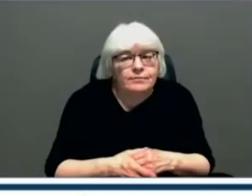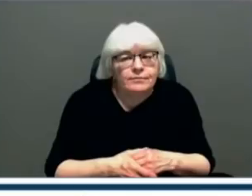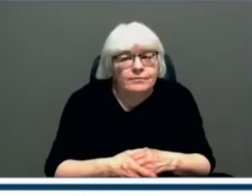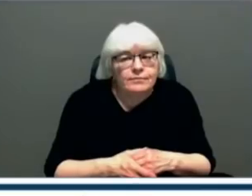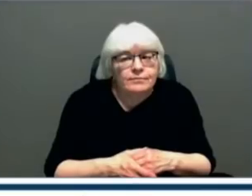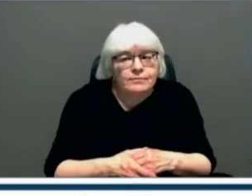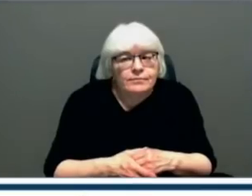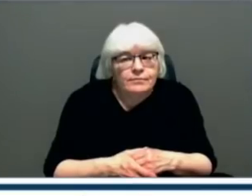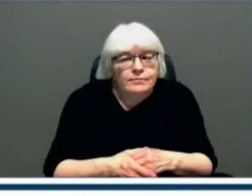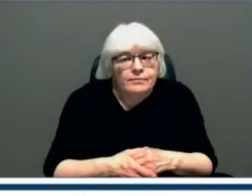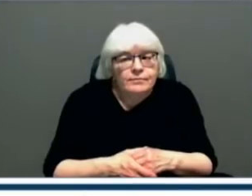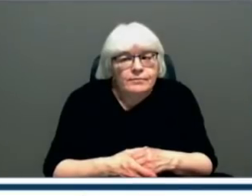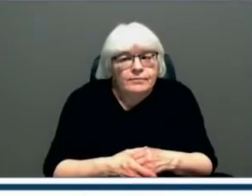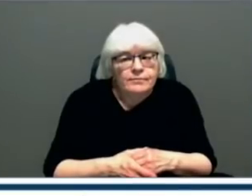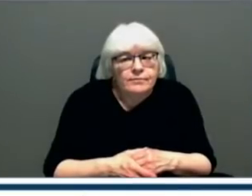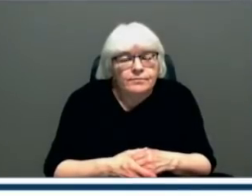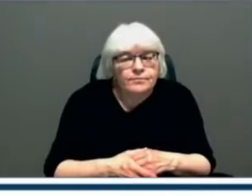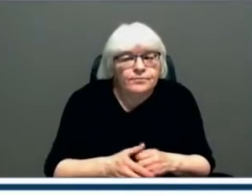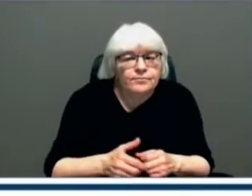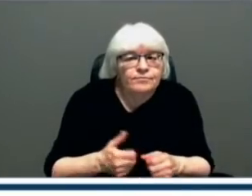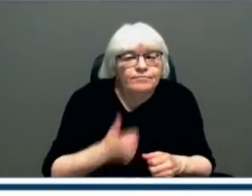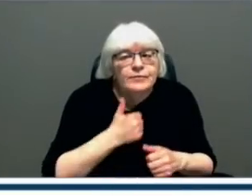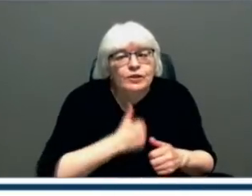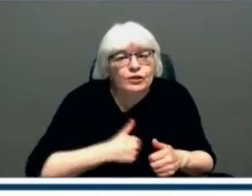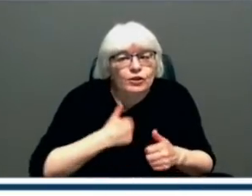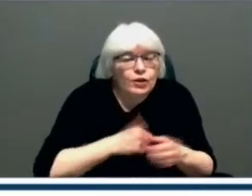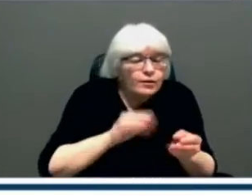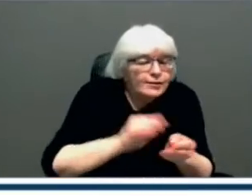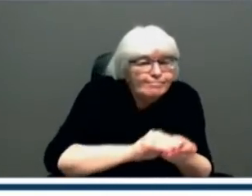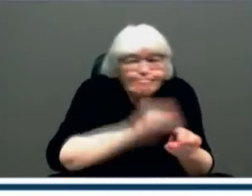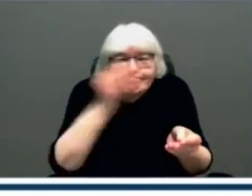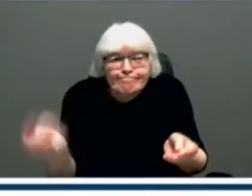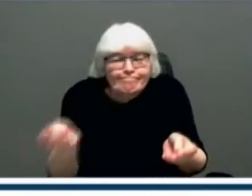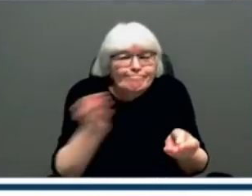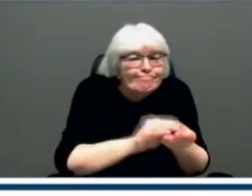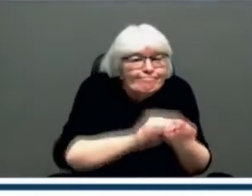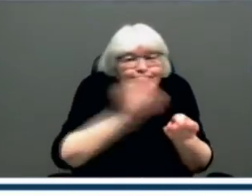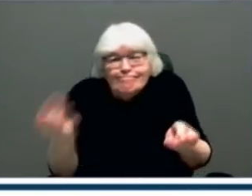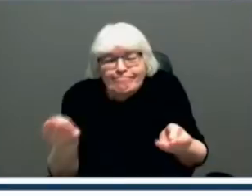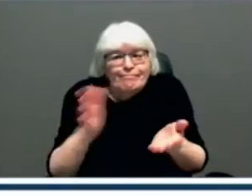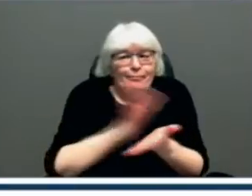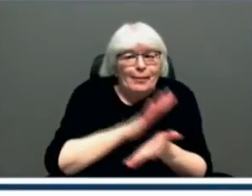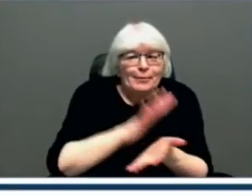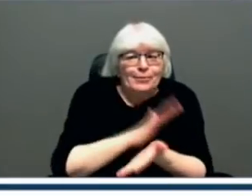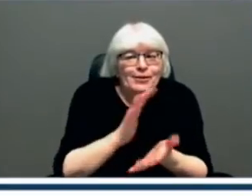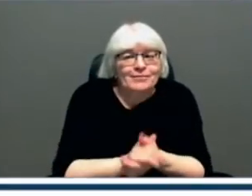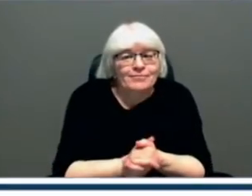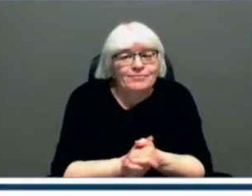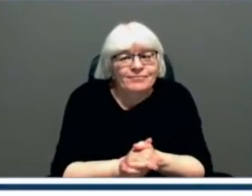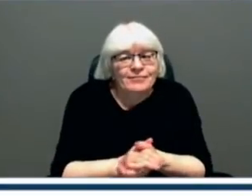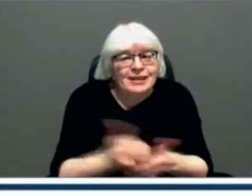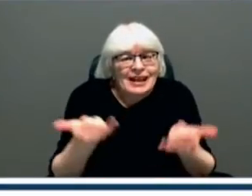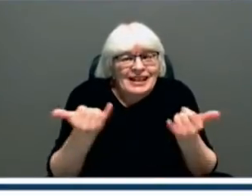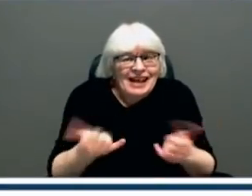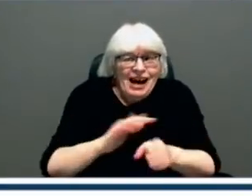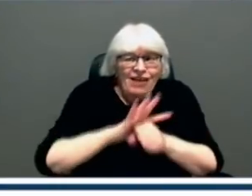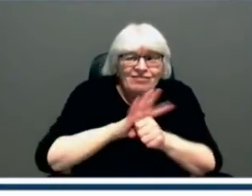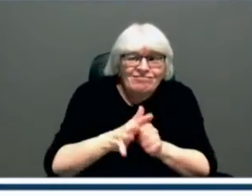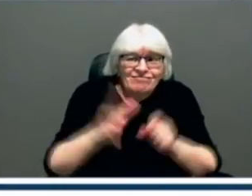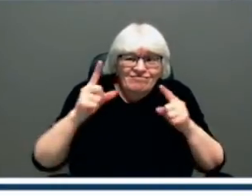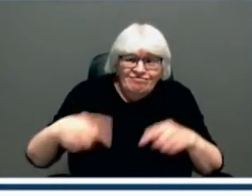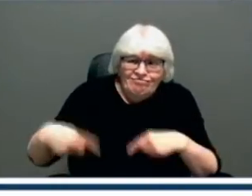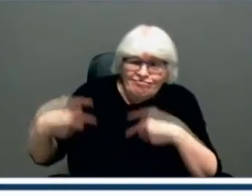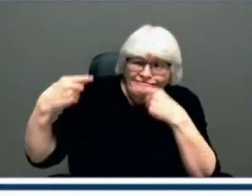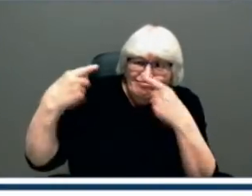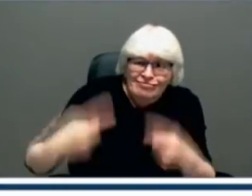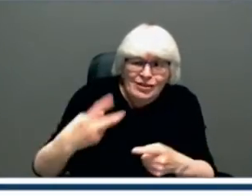Sorry, just turning a page. And we've been dealing with COVID now for more than 2 years. And I'm confident that